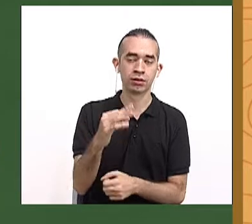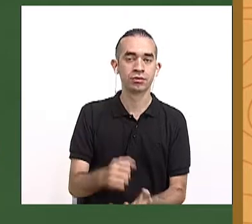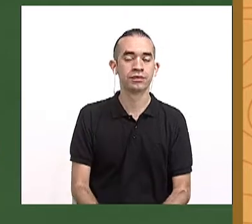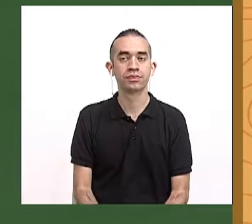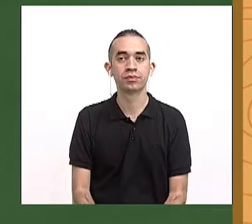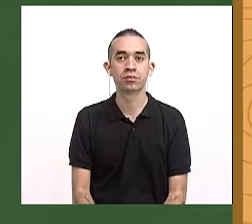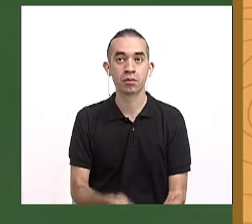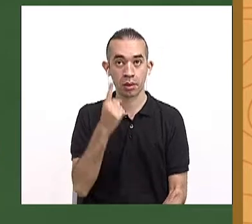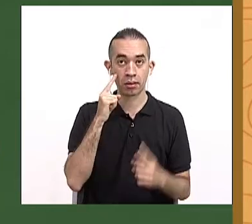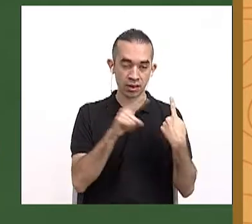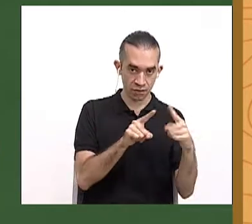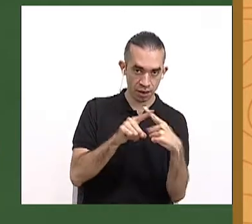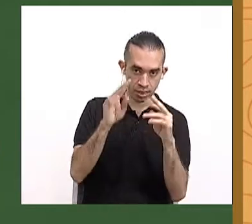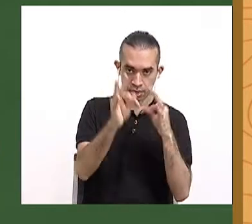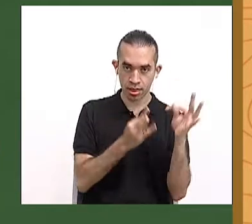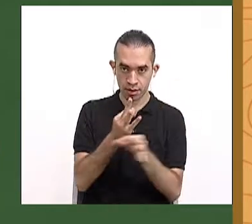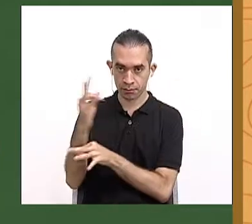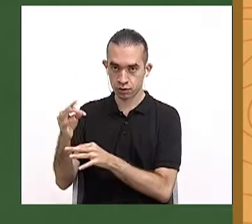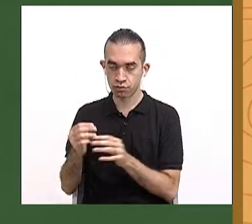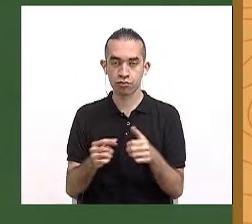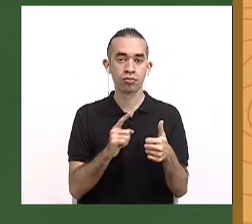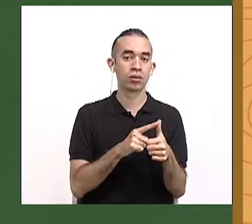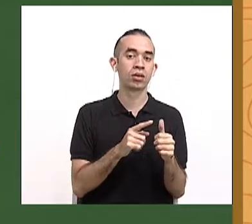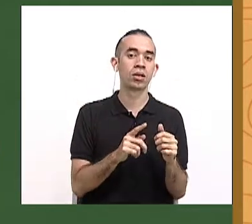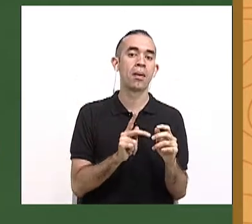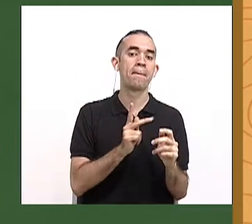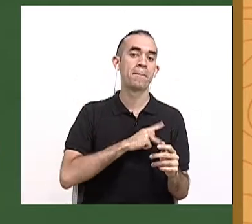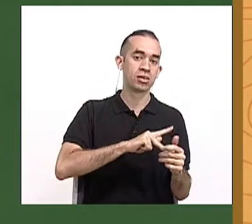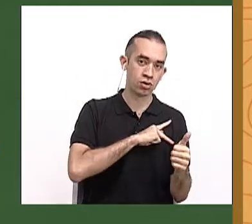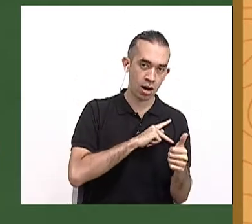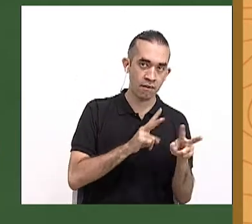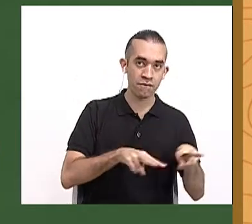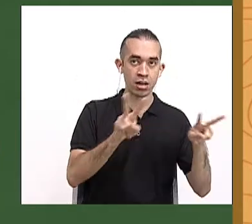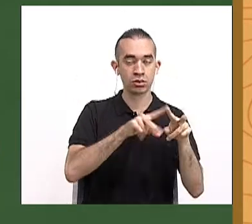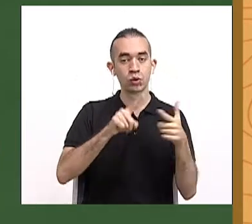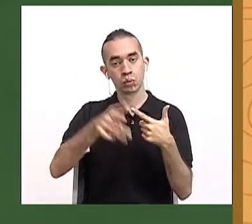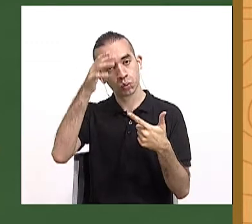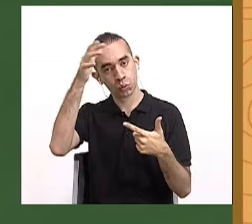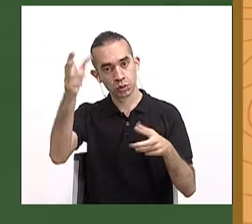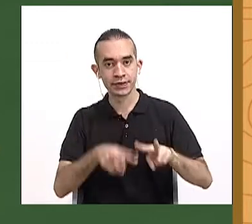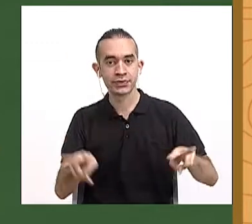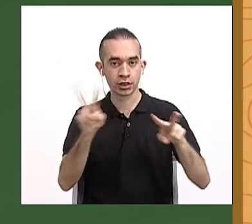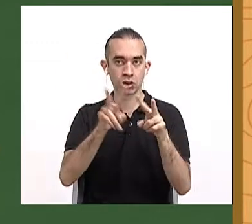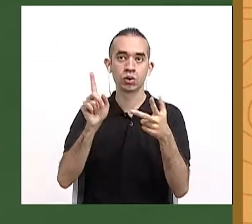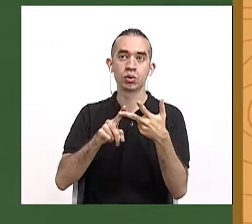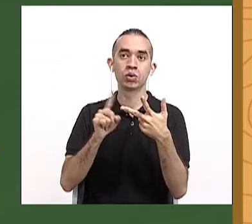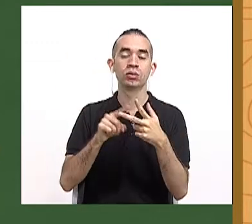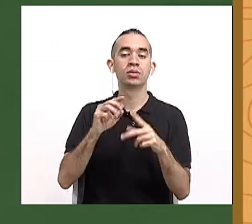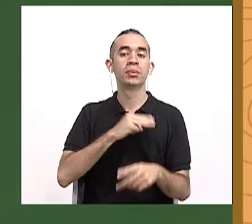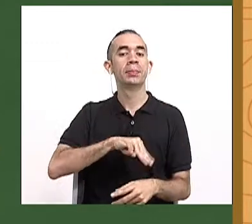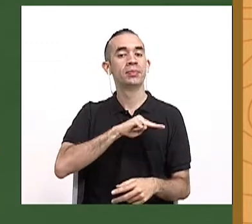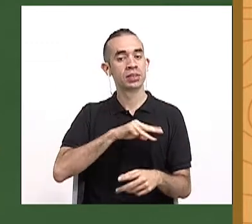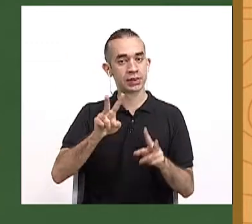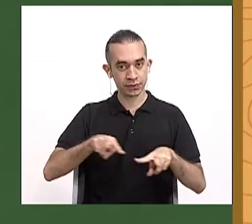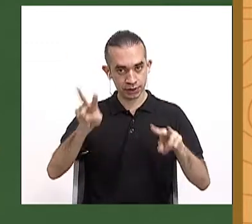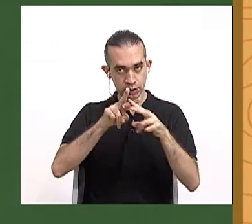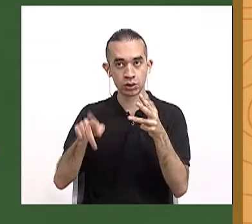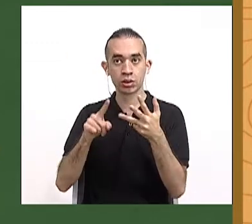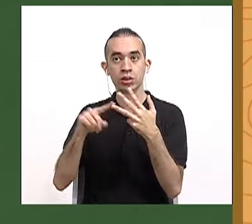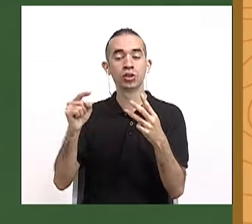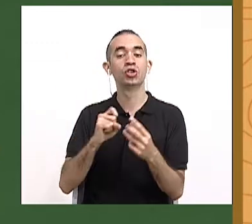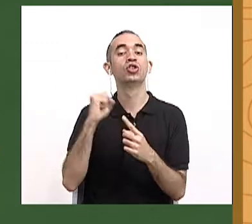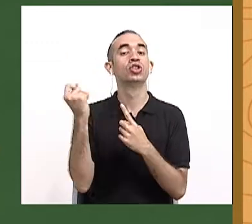categories, right? Personal values, cultural values, moral values, social values, and spiritual